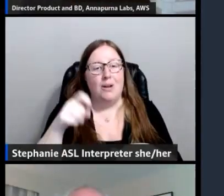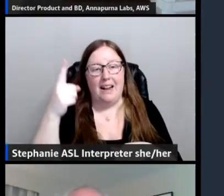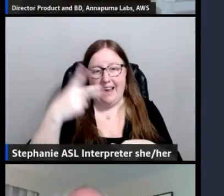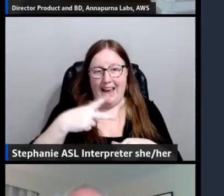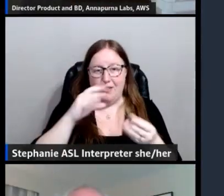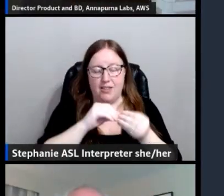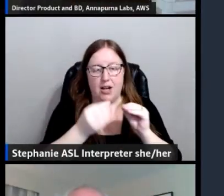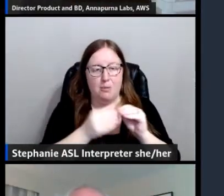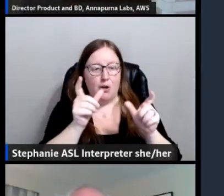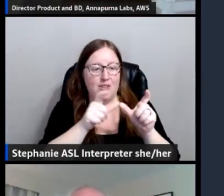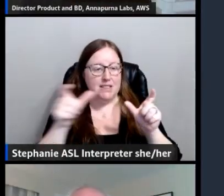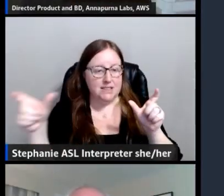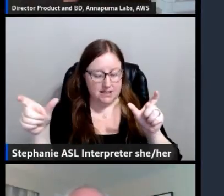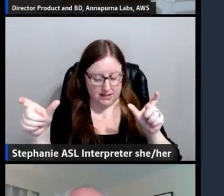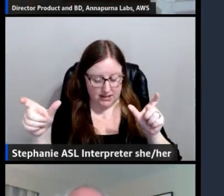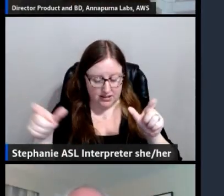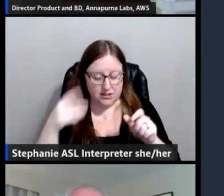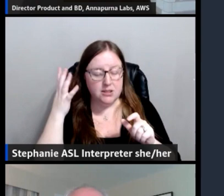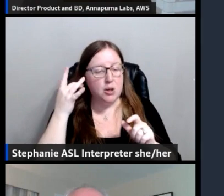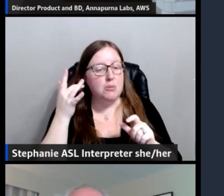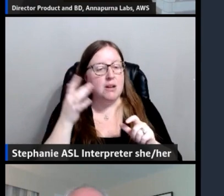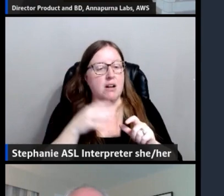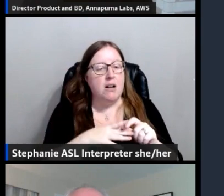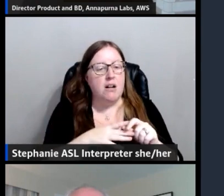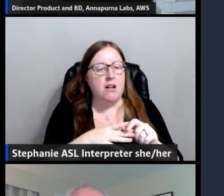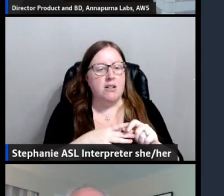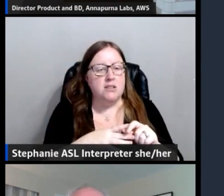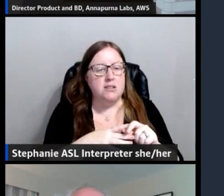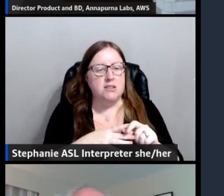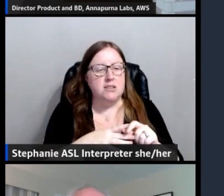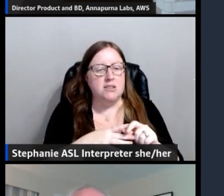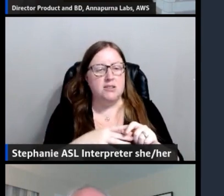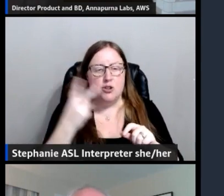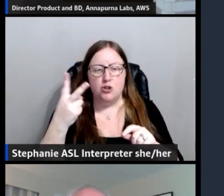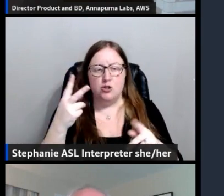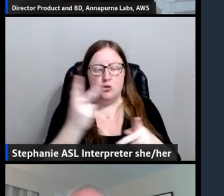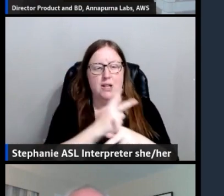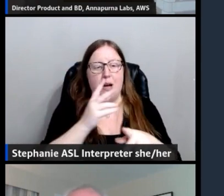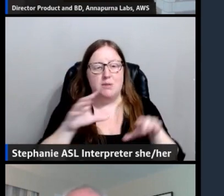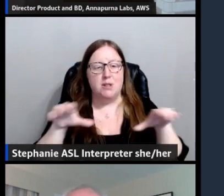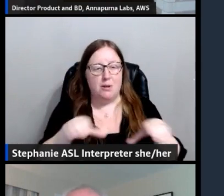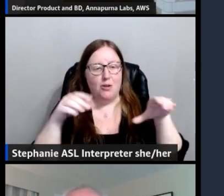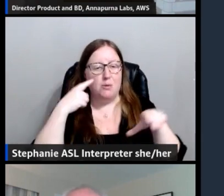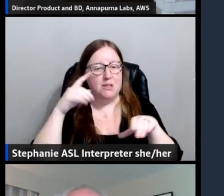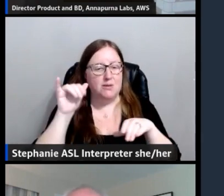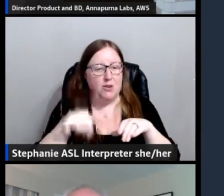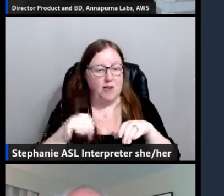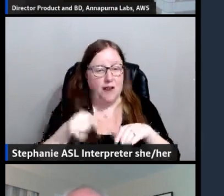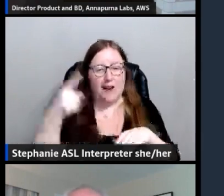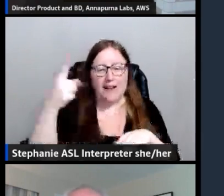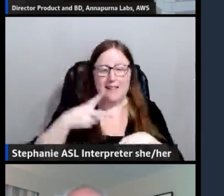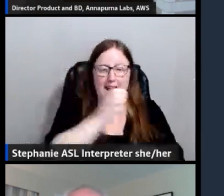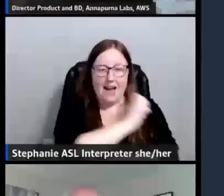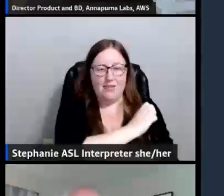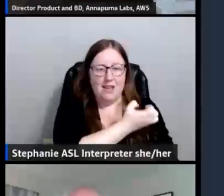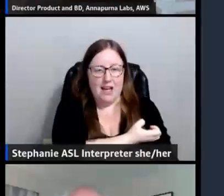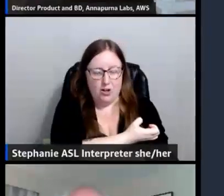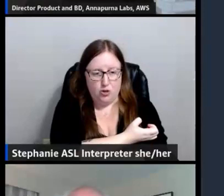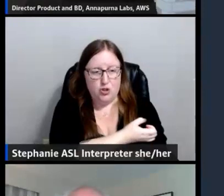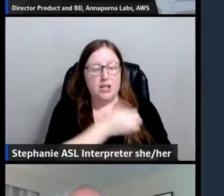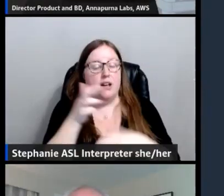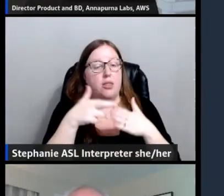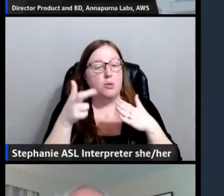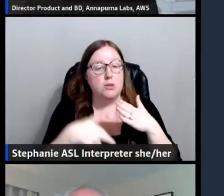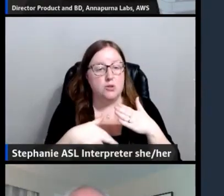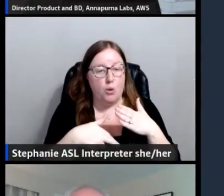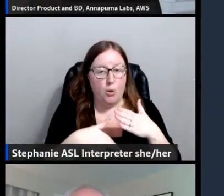of instances because we are 2x the performance in that case, and then it's half the energy as a result,